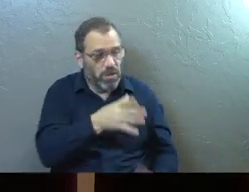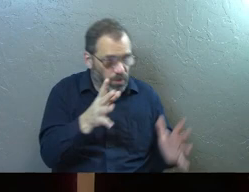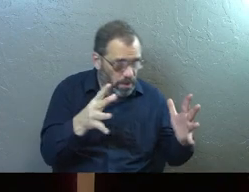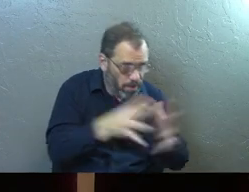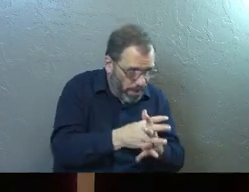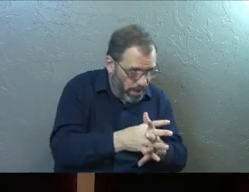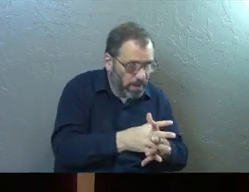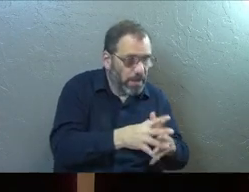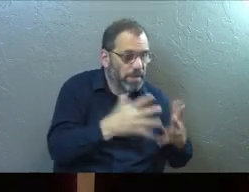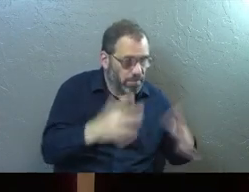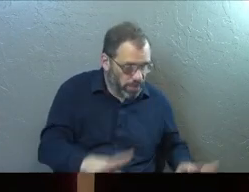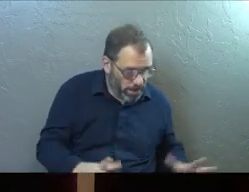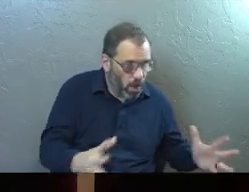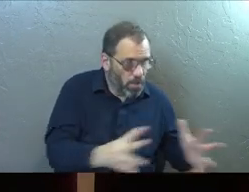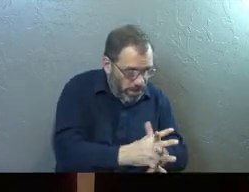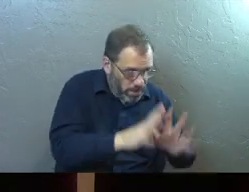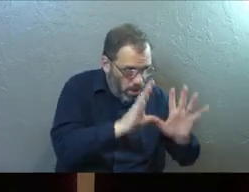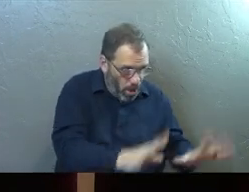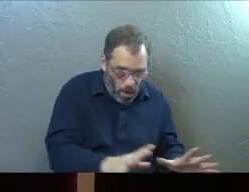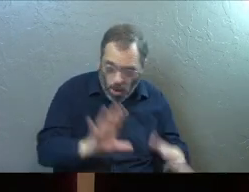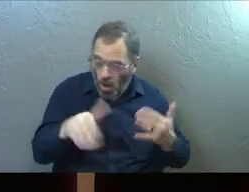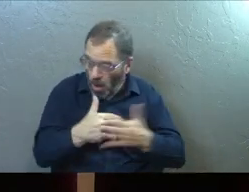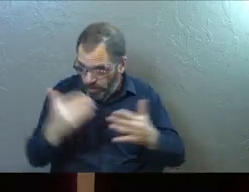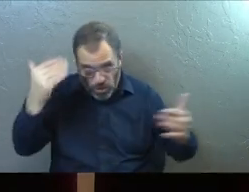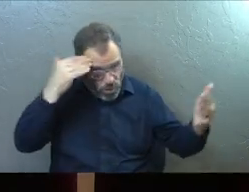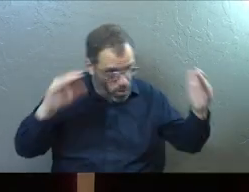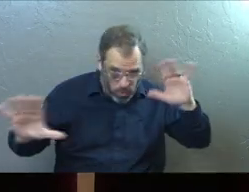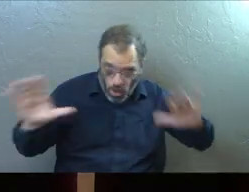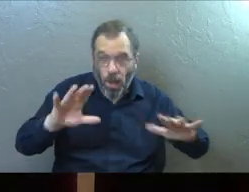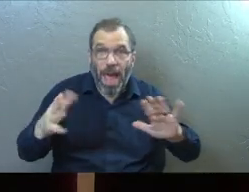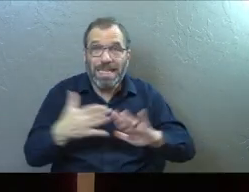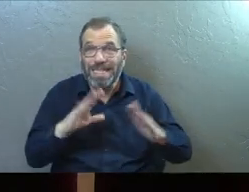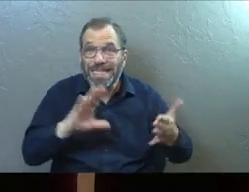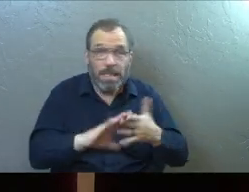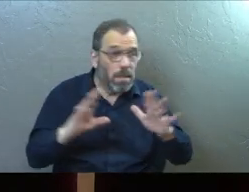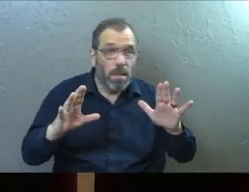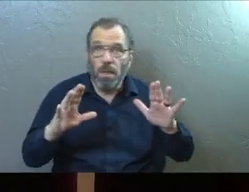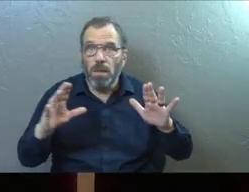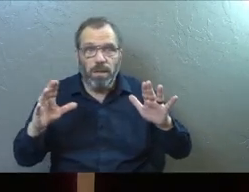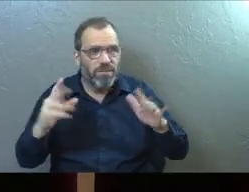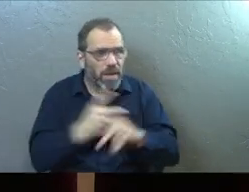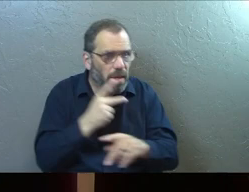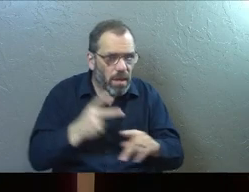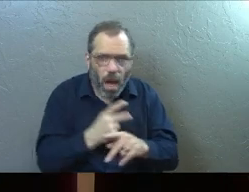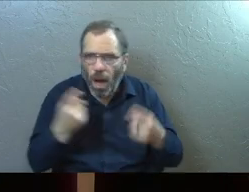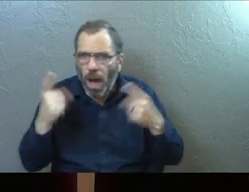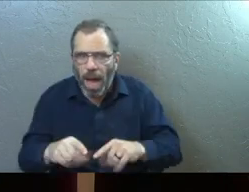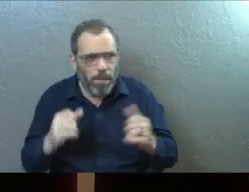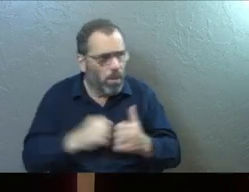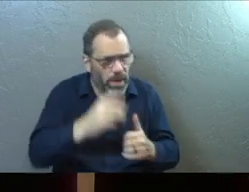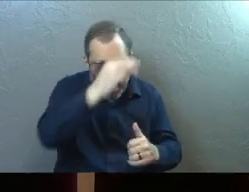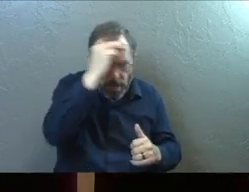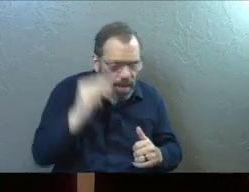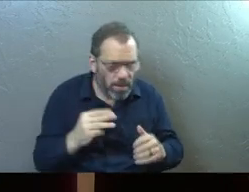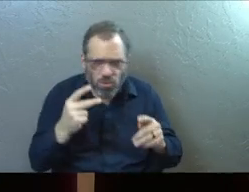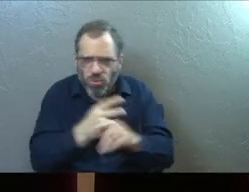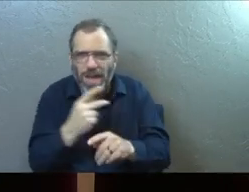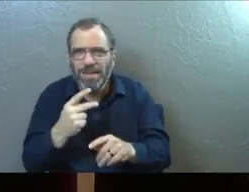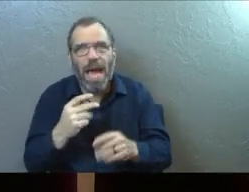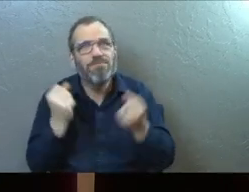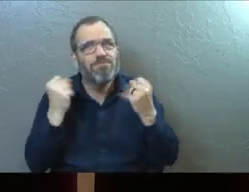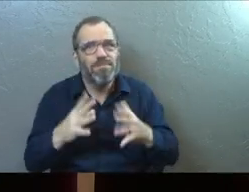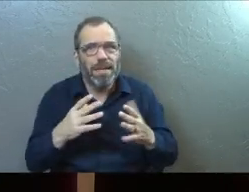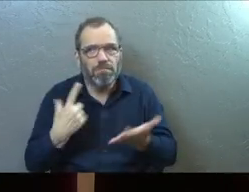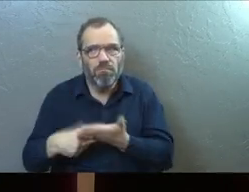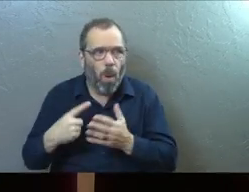pregnant, and they're in all of this situation. Everybody knows, I'm sure, around town. Everybody's, you know, figuring out what's happened with her, and they're trying to guess, and I'm sure there's